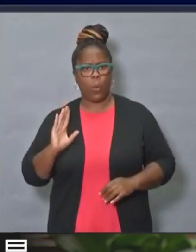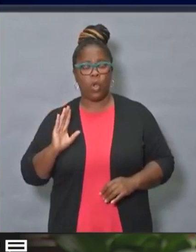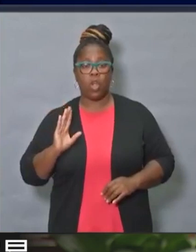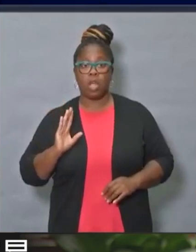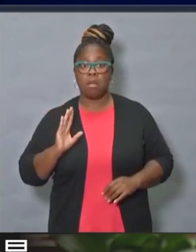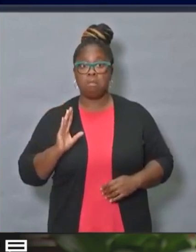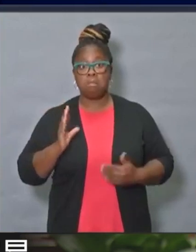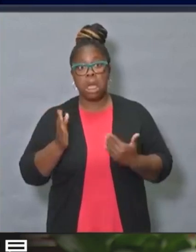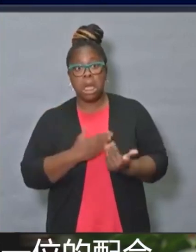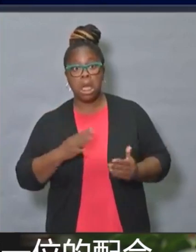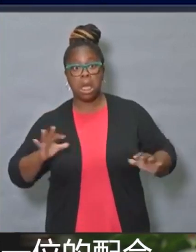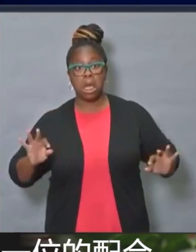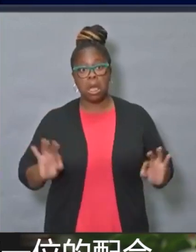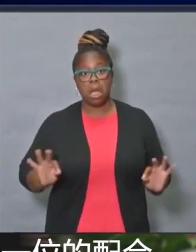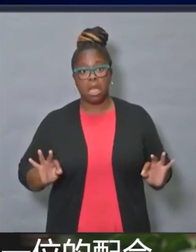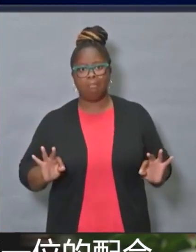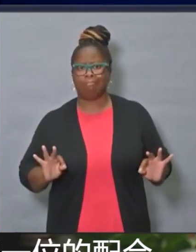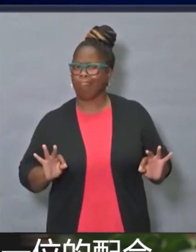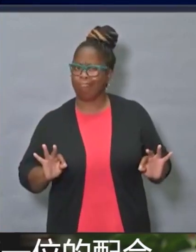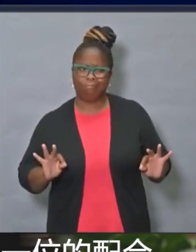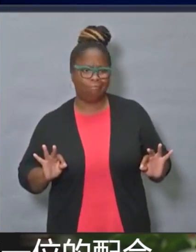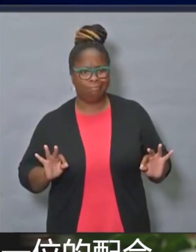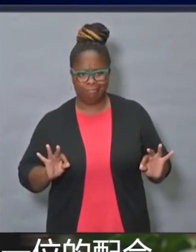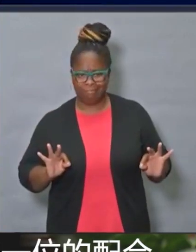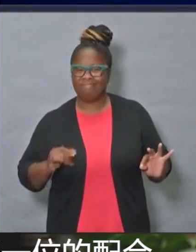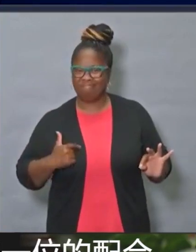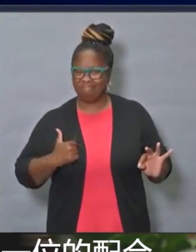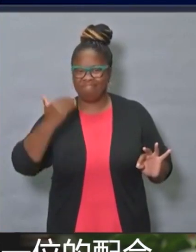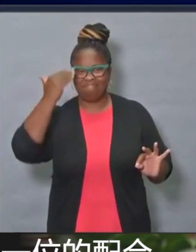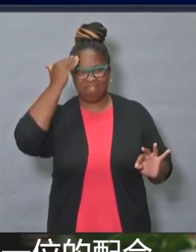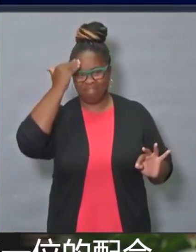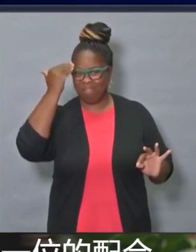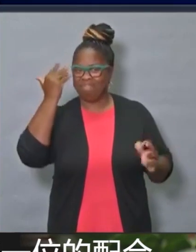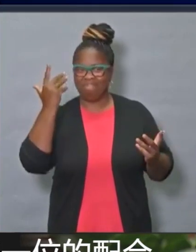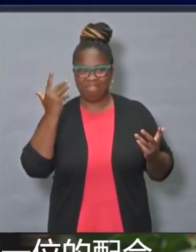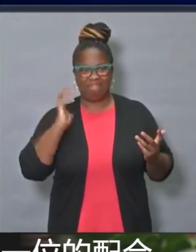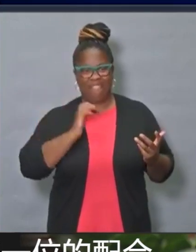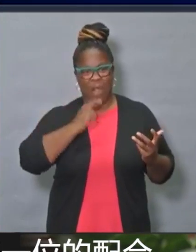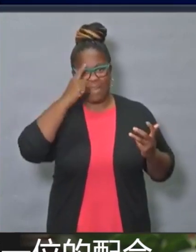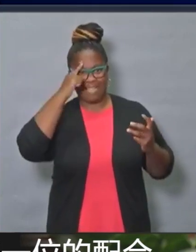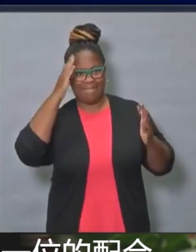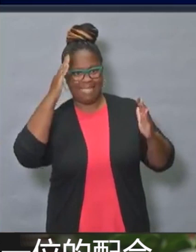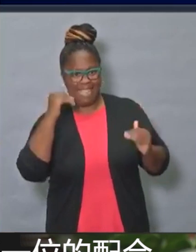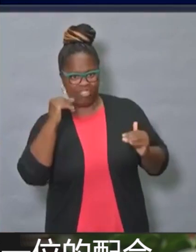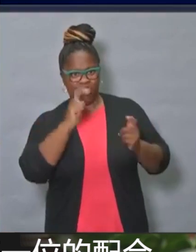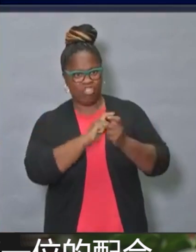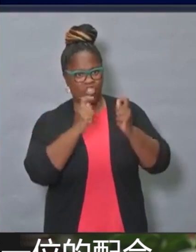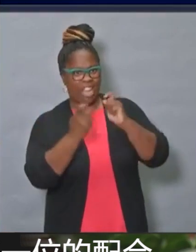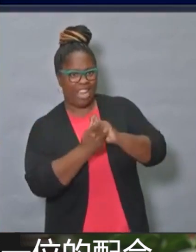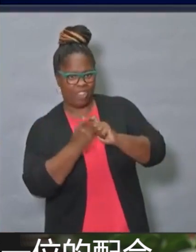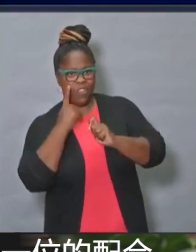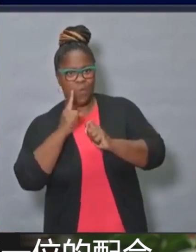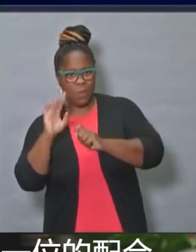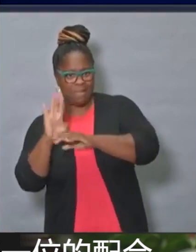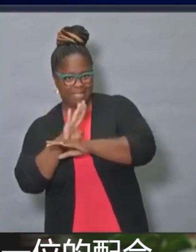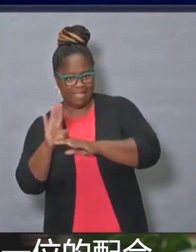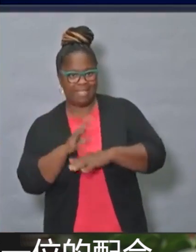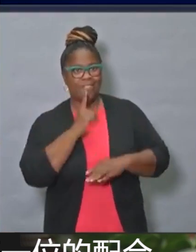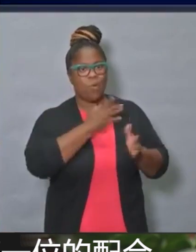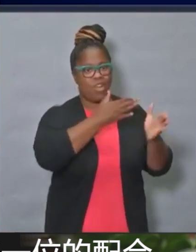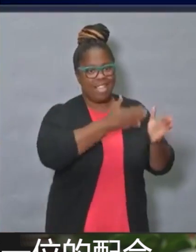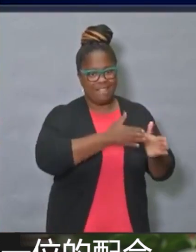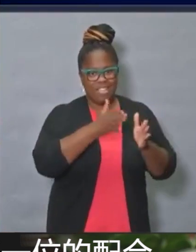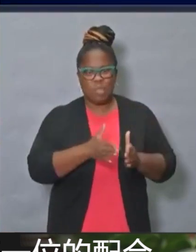when we've had to change what's been expected of both businesses and individuals. So I